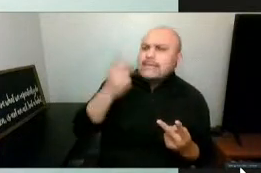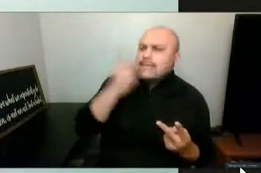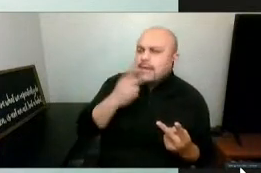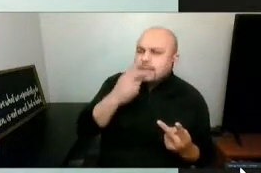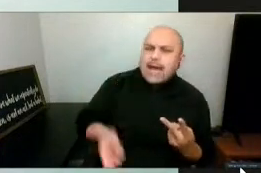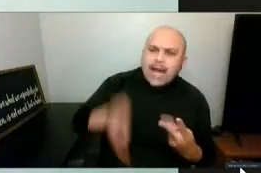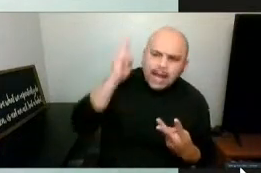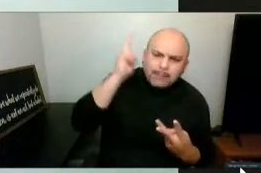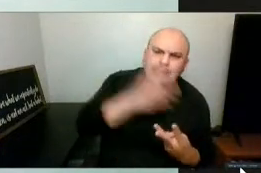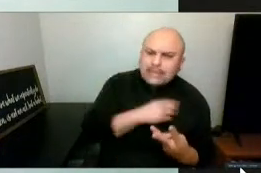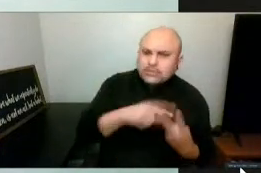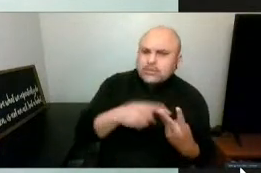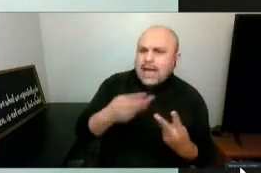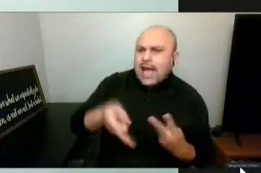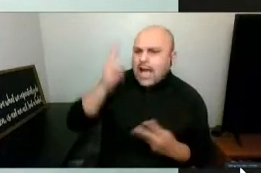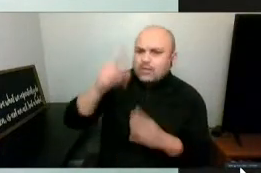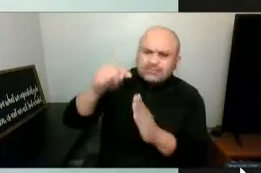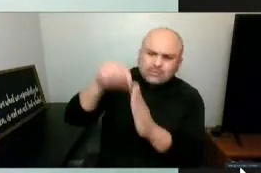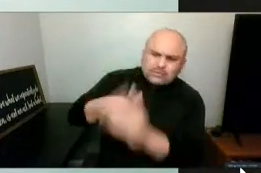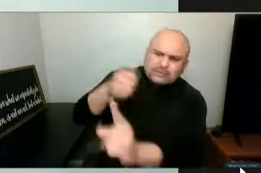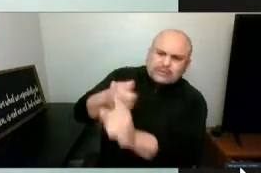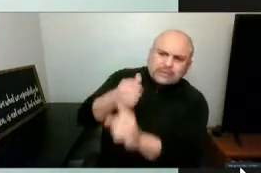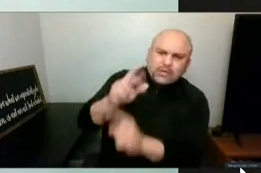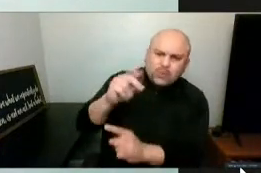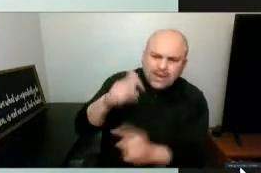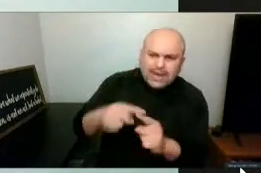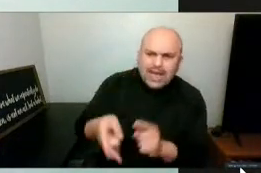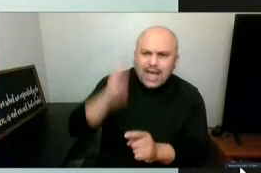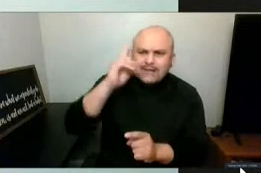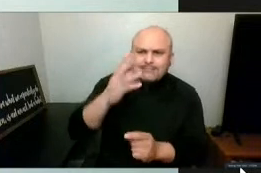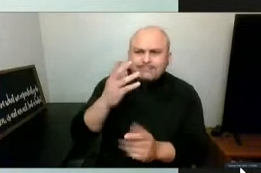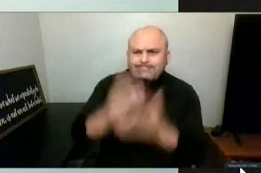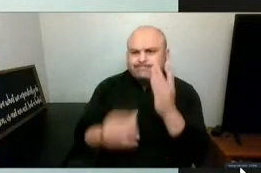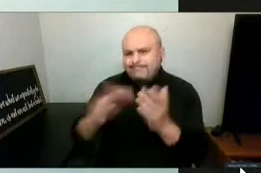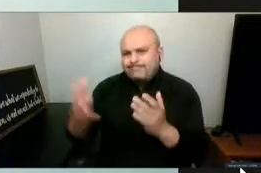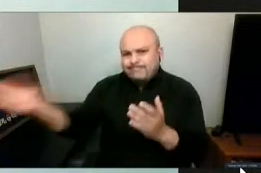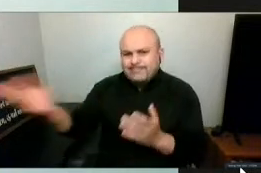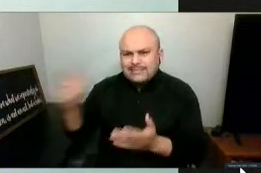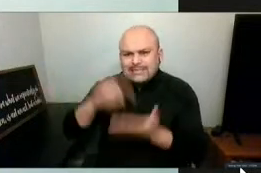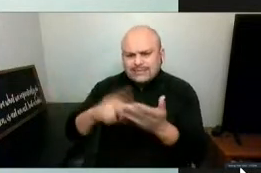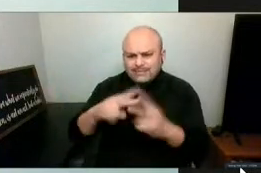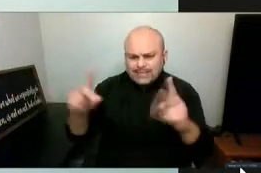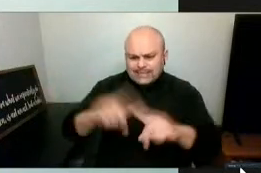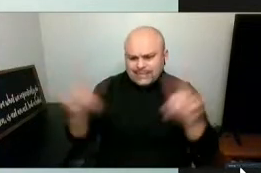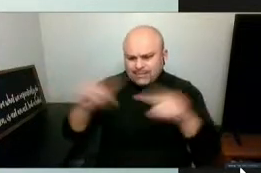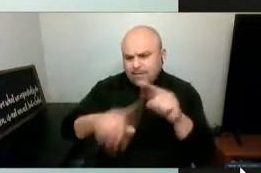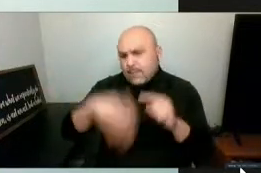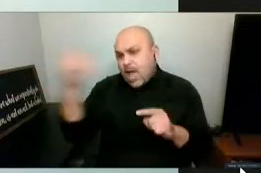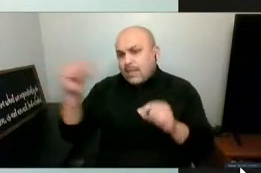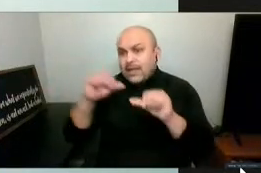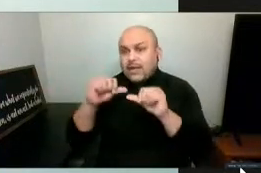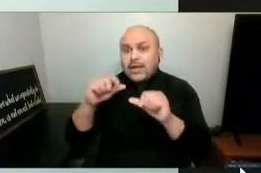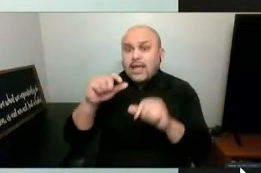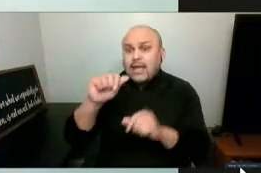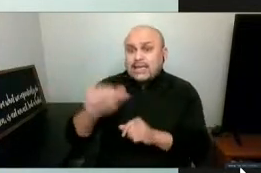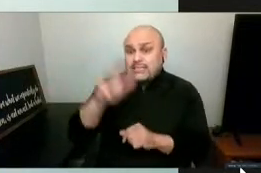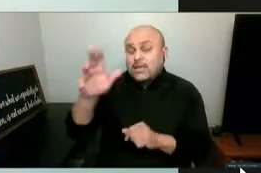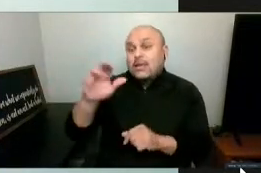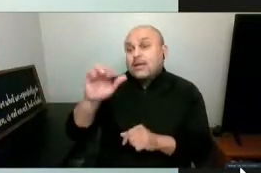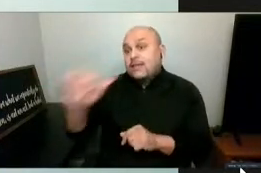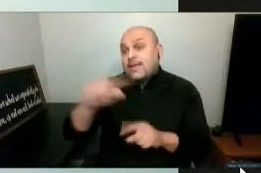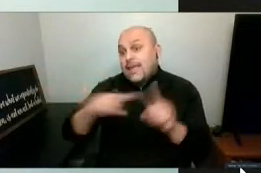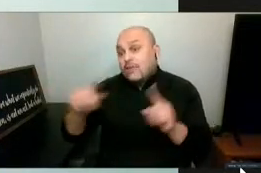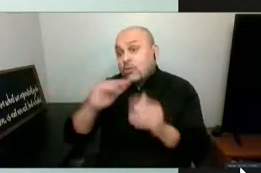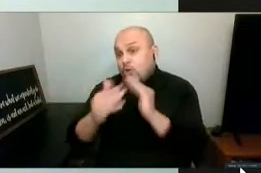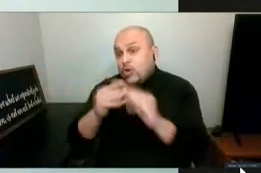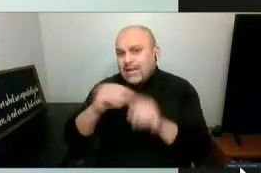suicide rates, and high early mortality rates may be very different from other Asian communities in Connecticut who have their own